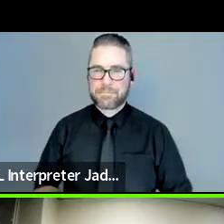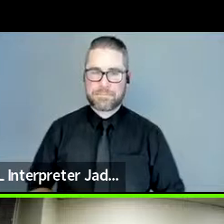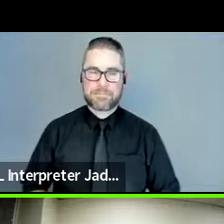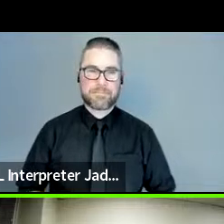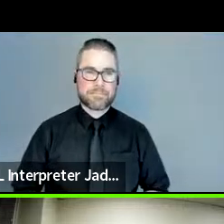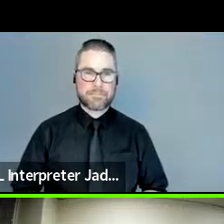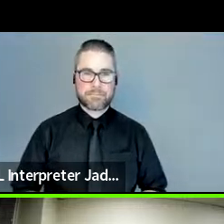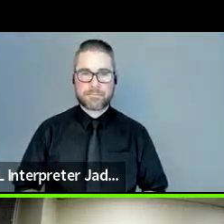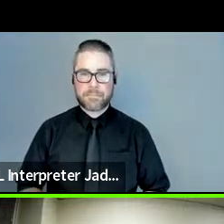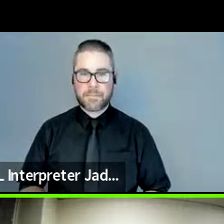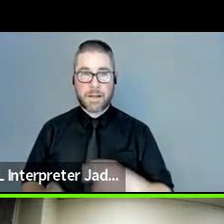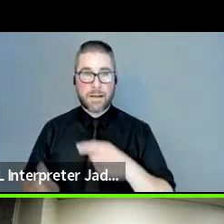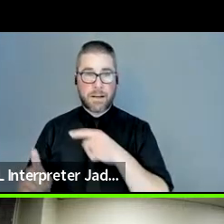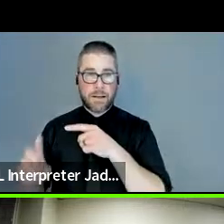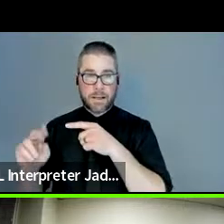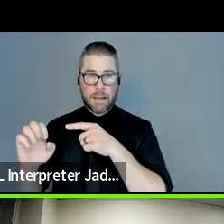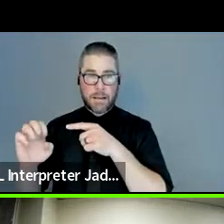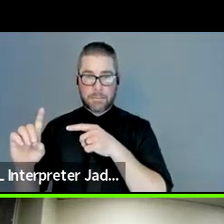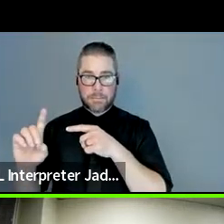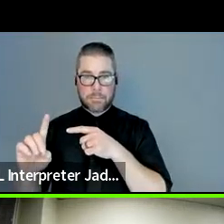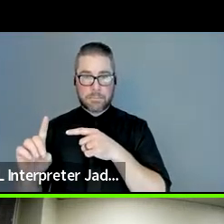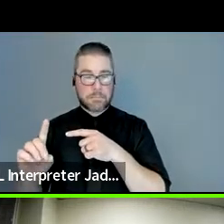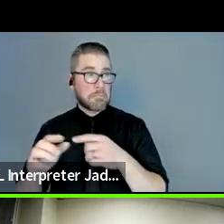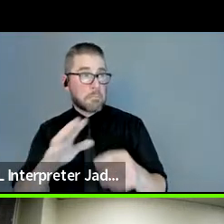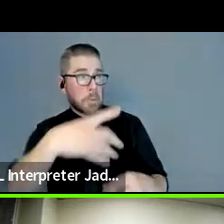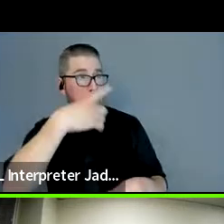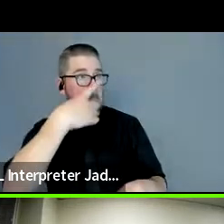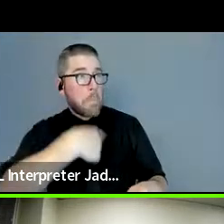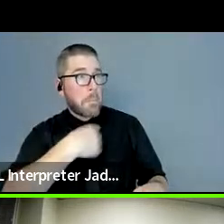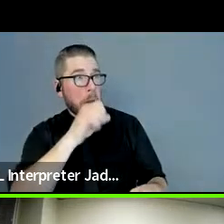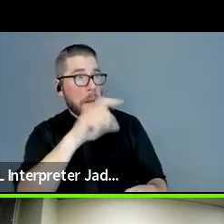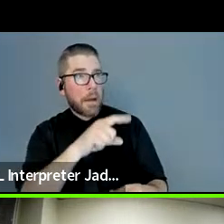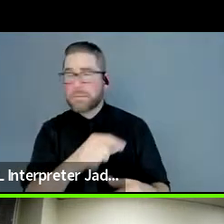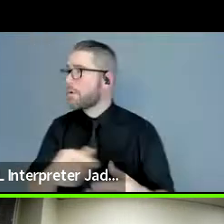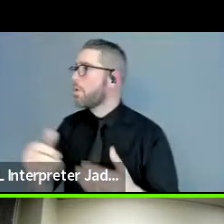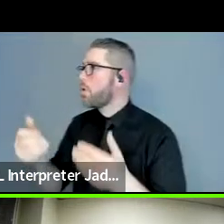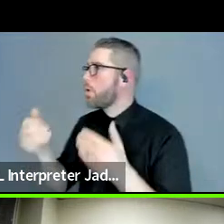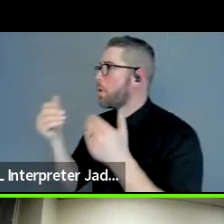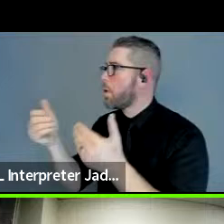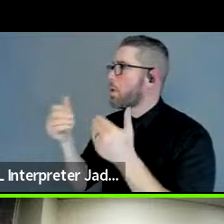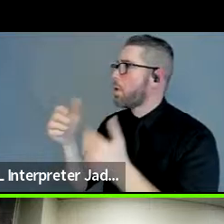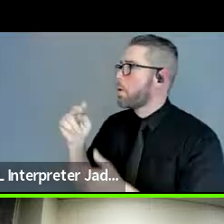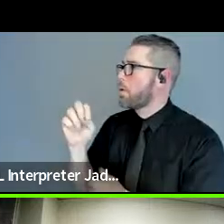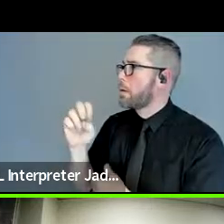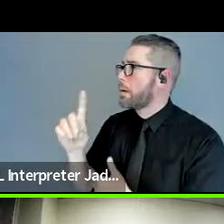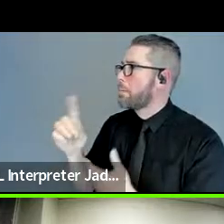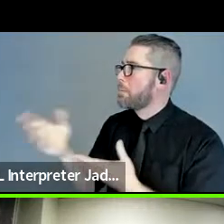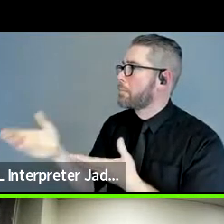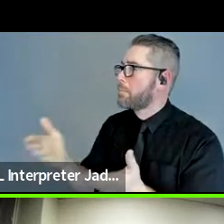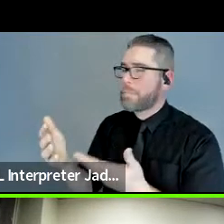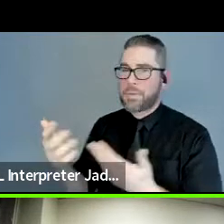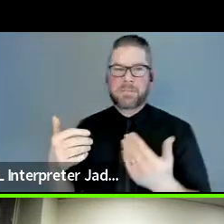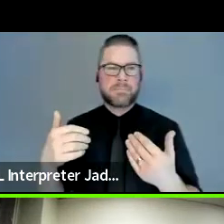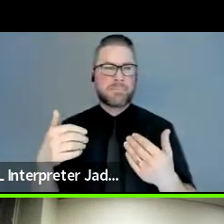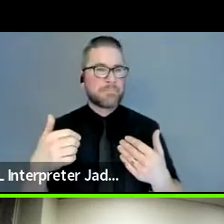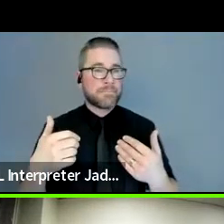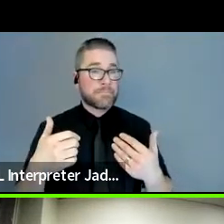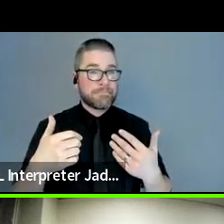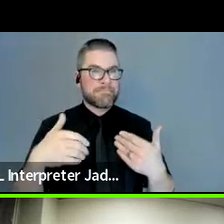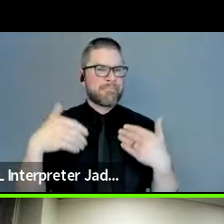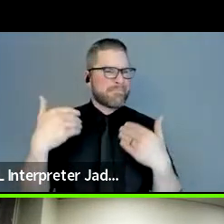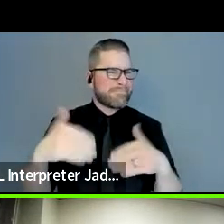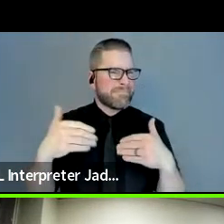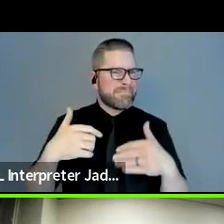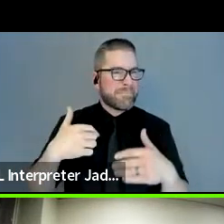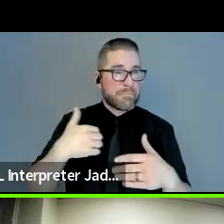Can I ask a question? Go ahead, Ned. Yeah, sorry. I looked back at the original proposal.